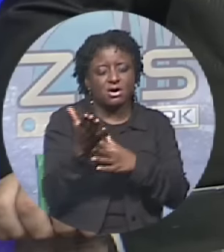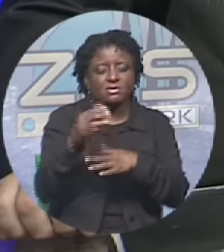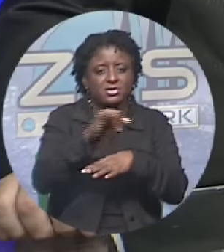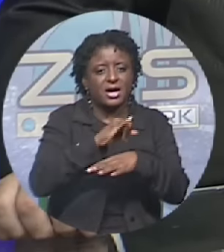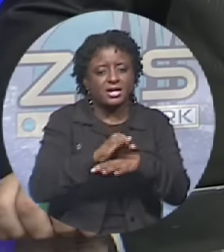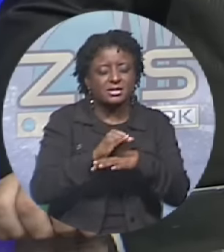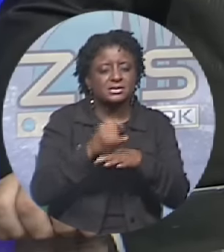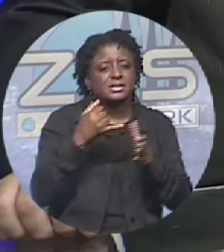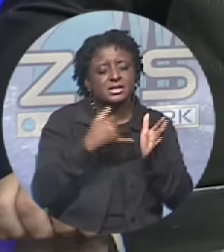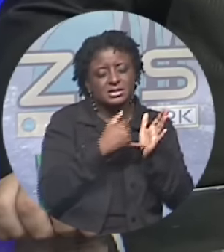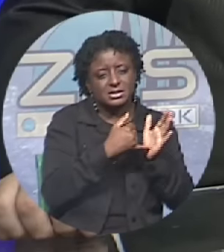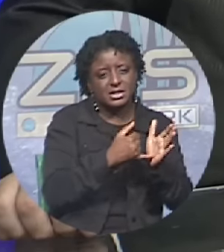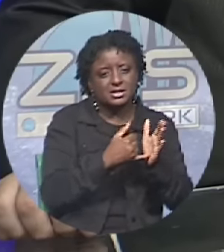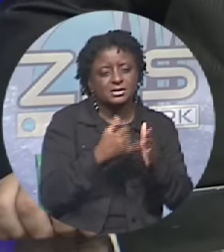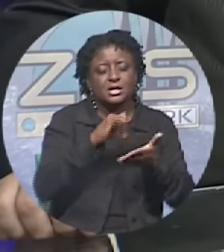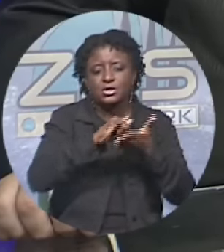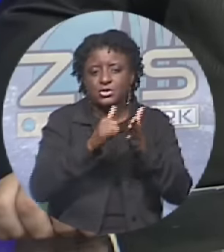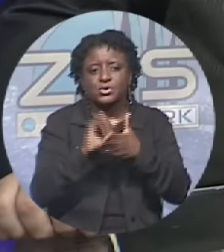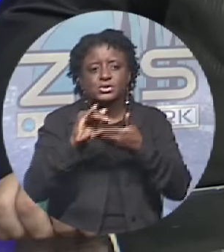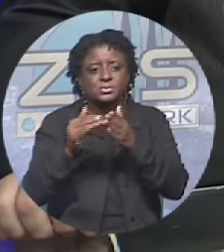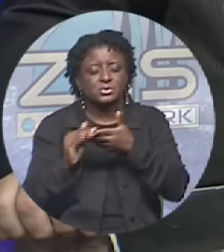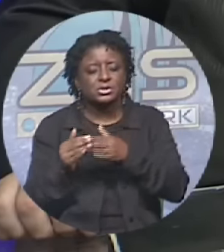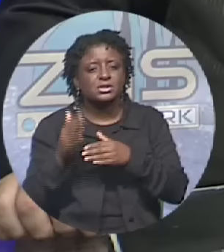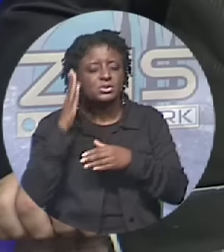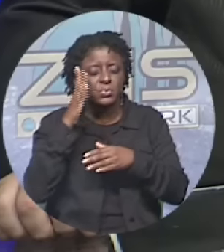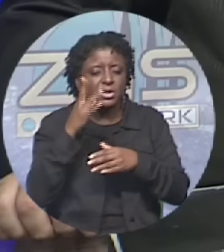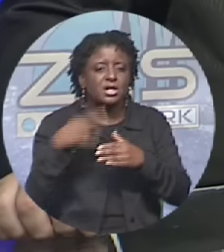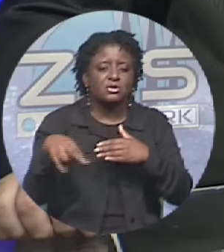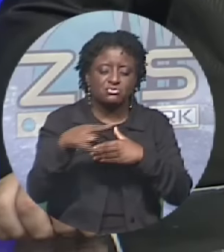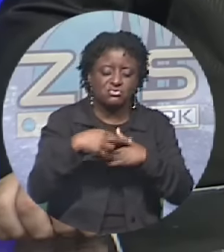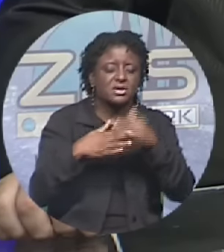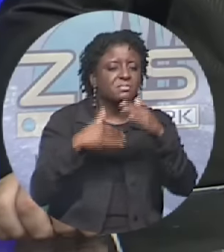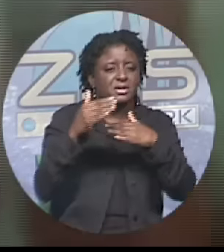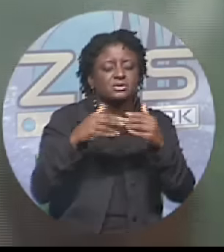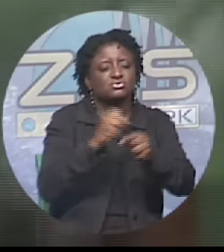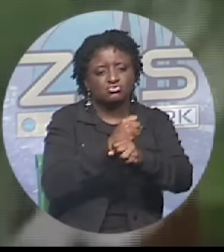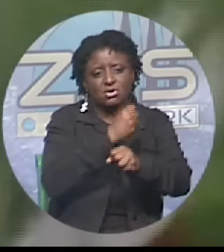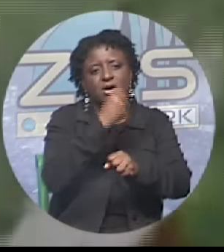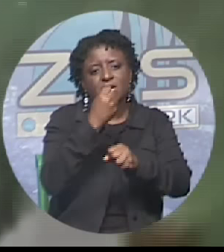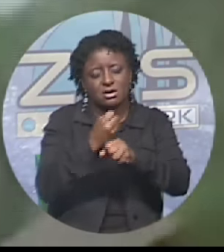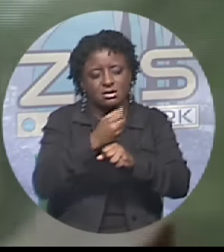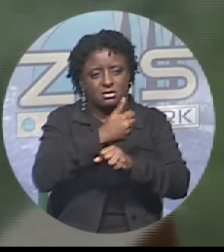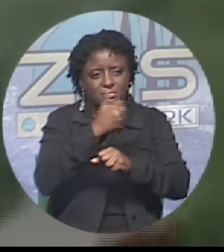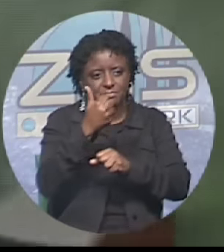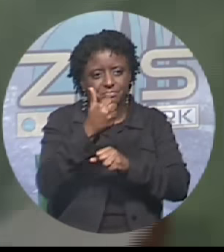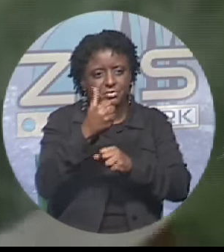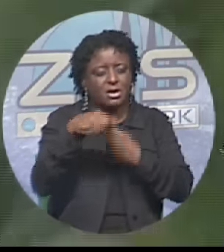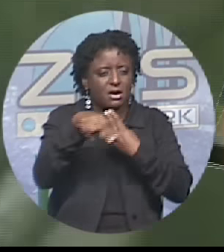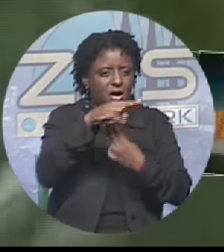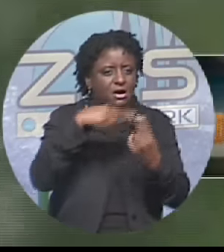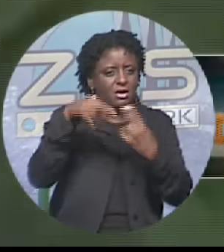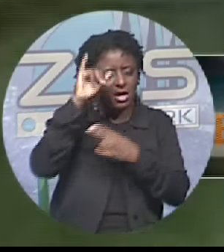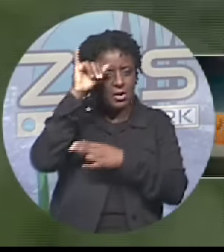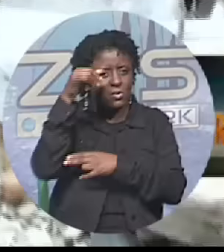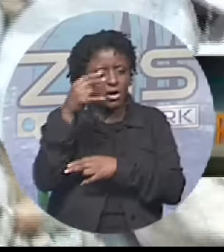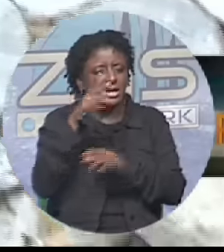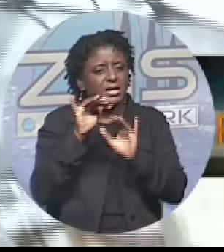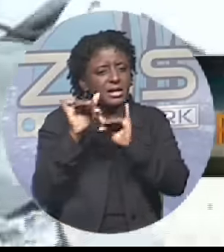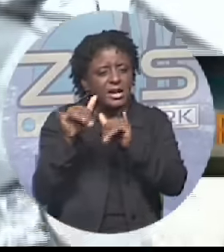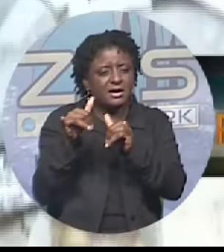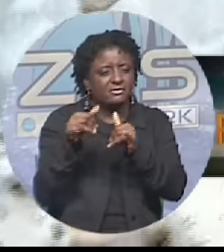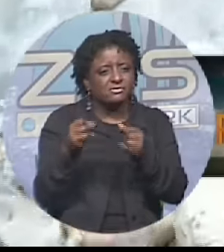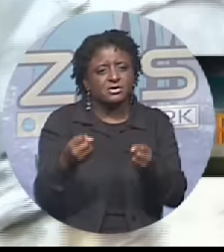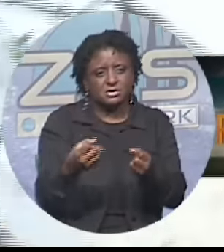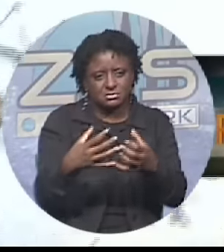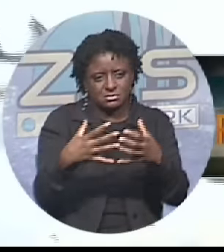will rebuild stronger than before. Here's Janaire Noel Ferguson. Hurricane Joaquin left a trail of destruction